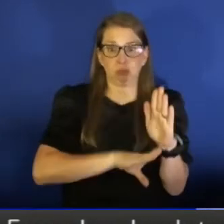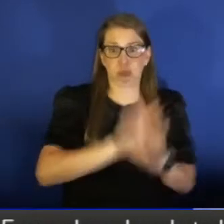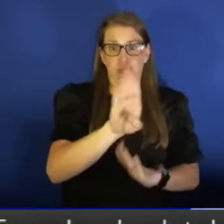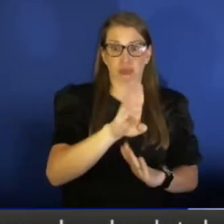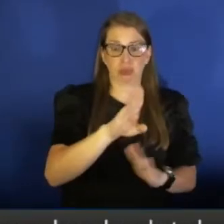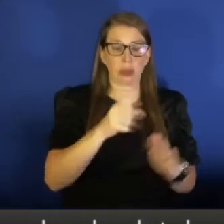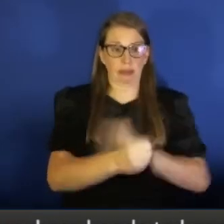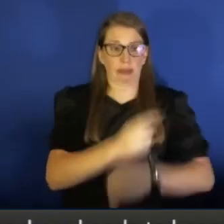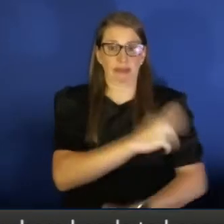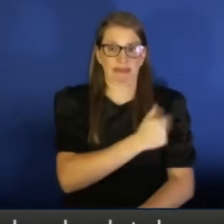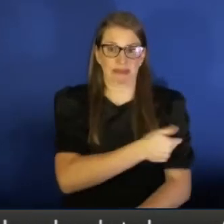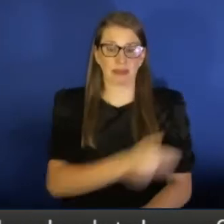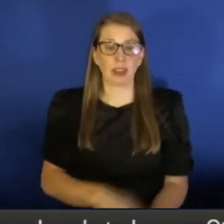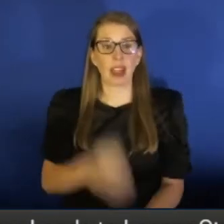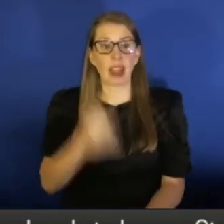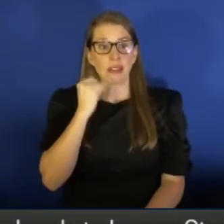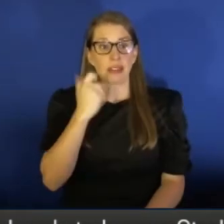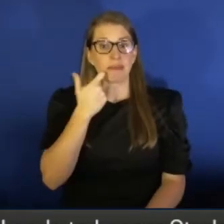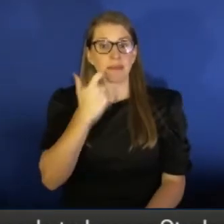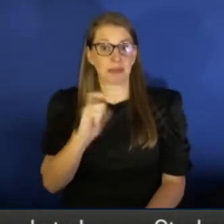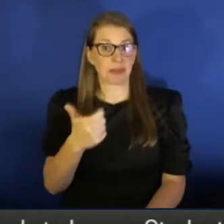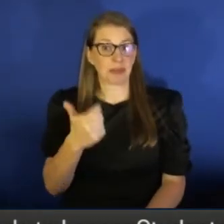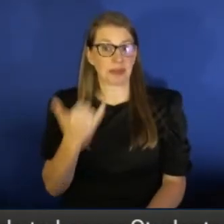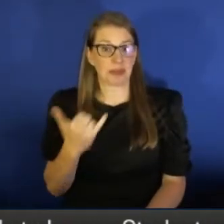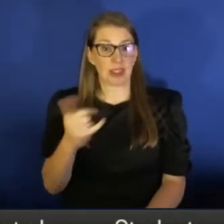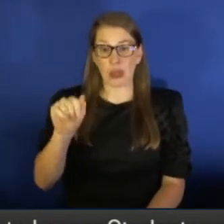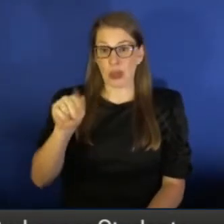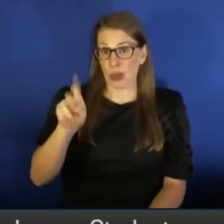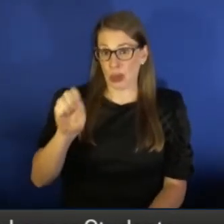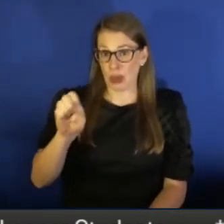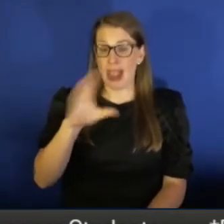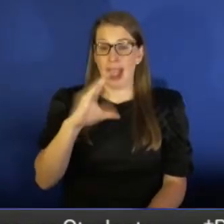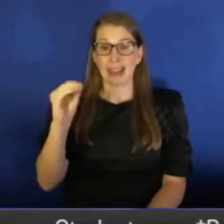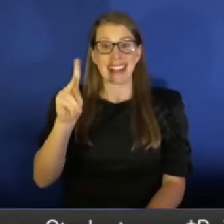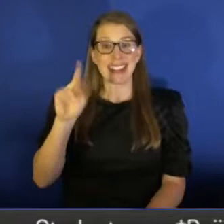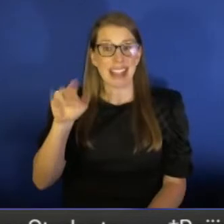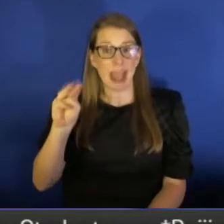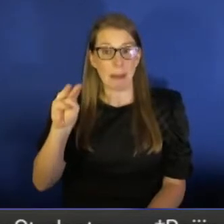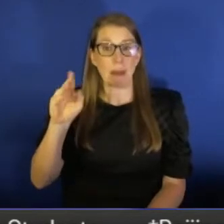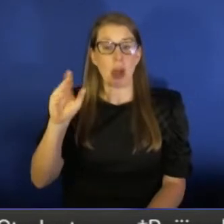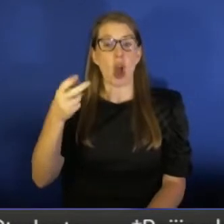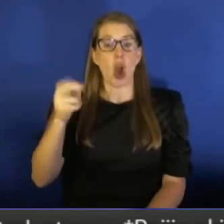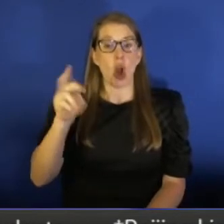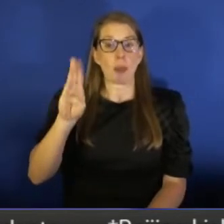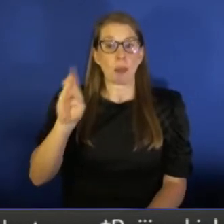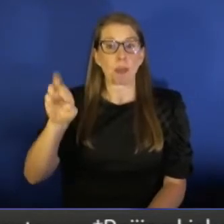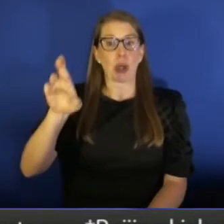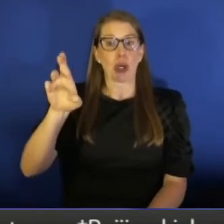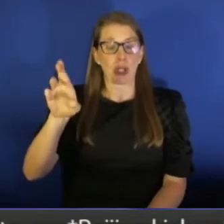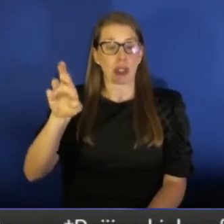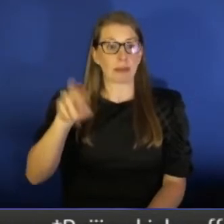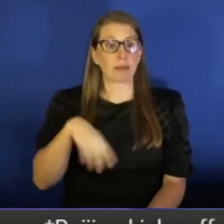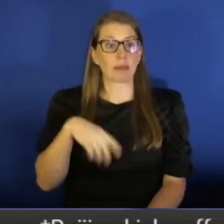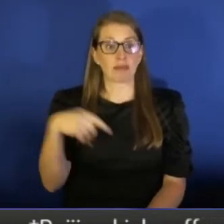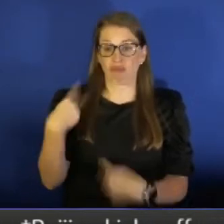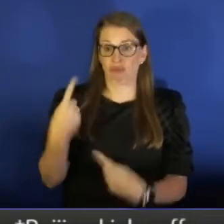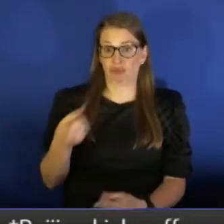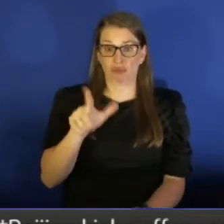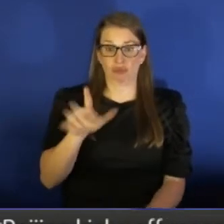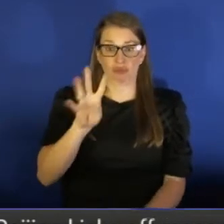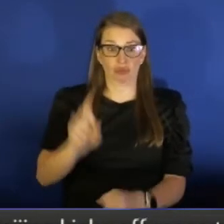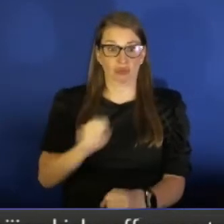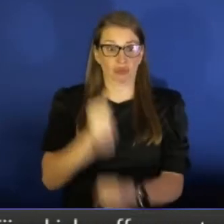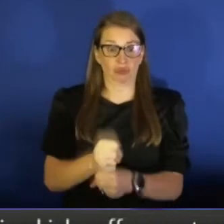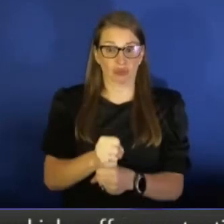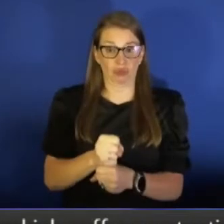you are just joining us now, we are with Luke and Kim Harbur. Both have spent the last, 24 years? That's how long the organization has been around,